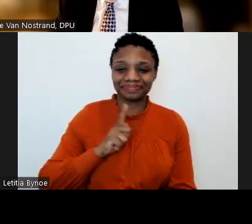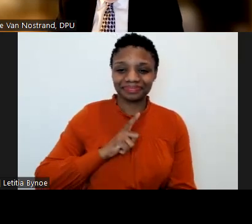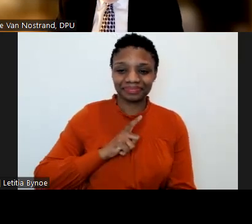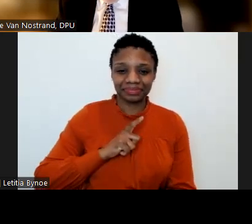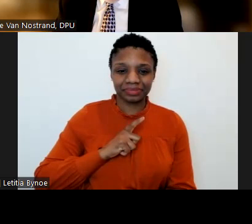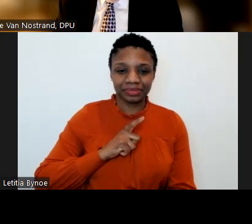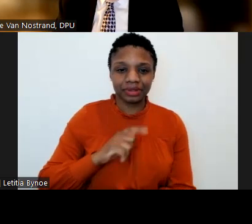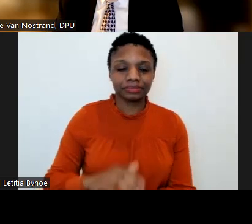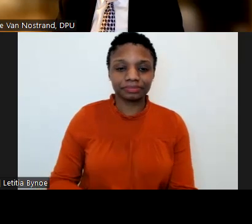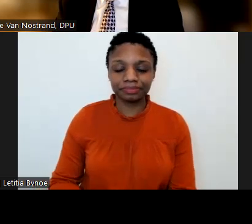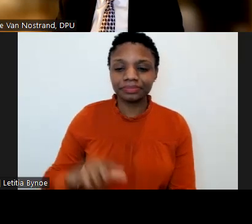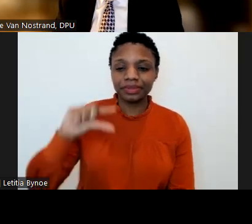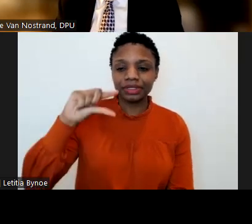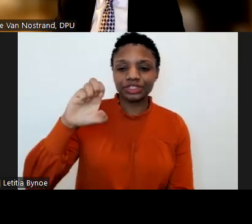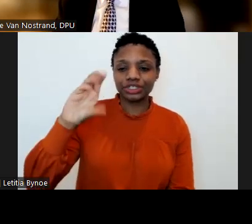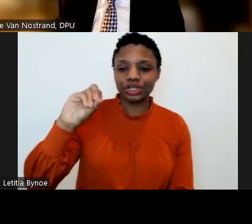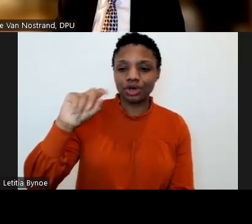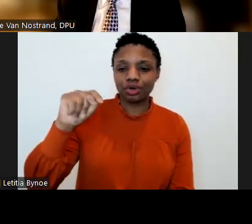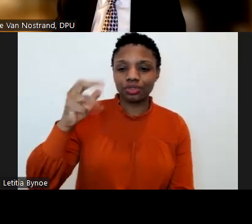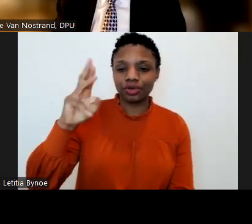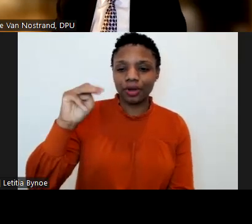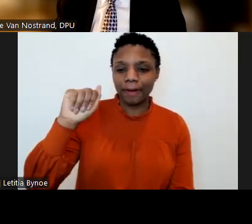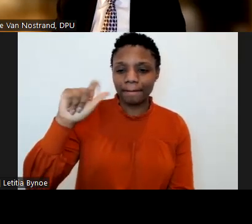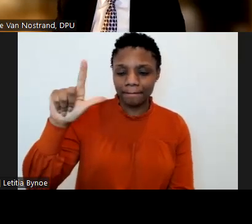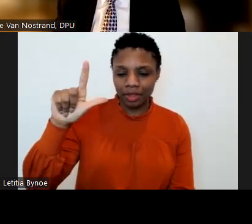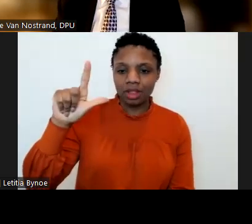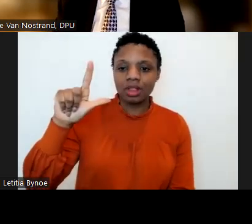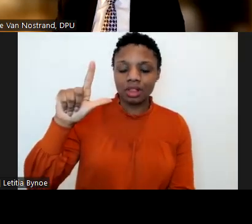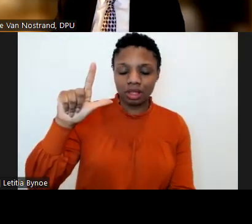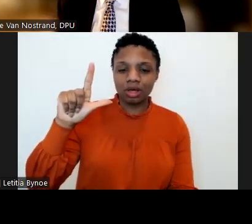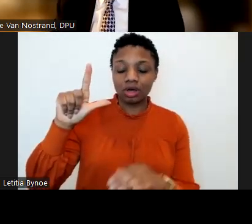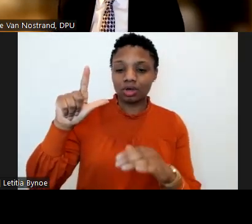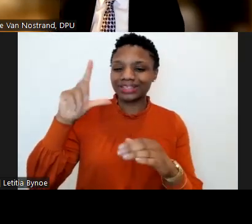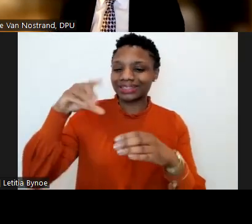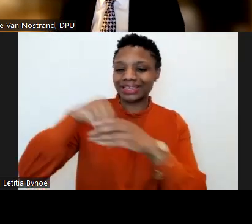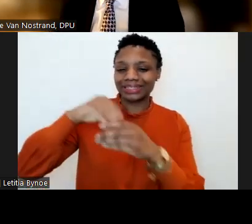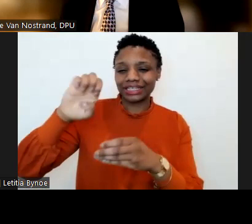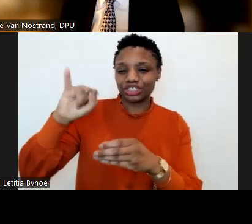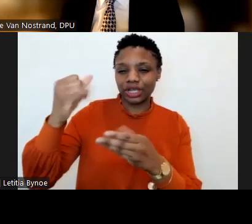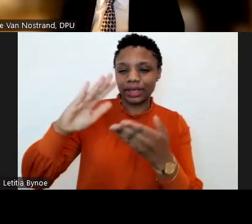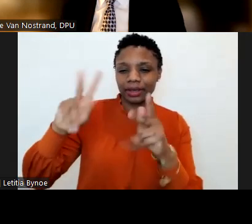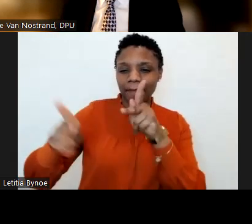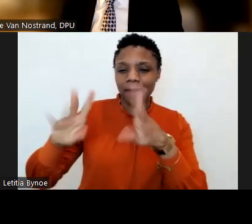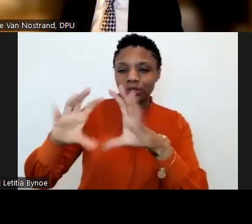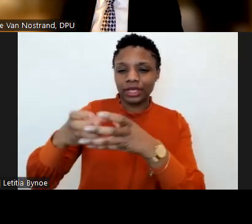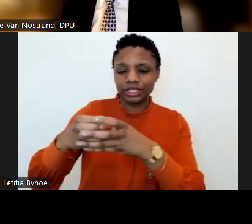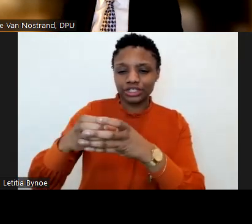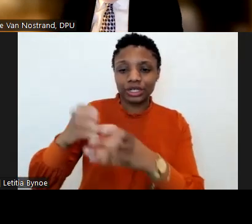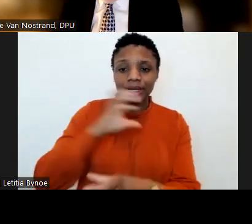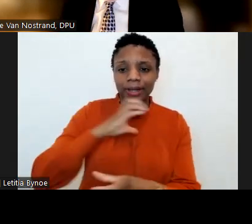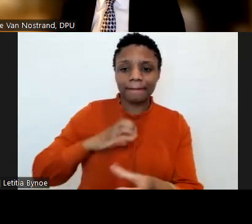Network Geothermal Program, which is taking place in an EJ population. And going back to the point that Commissioner Rubin made about